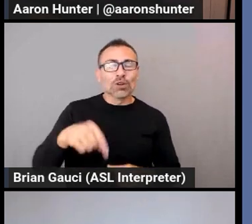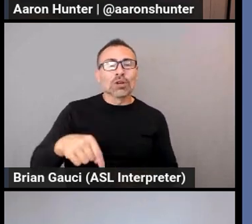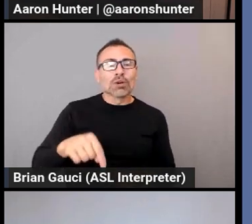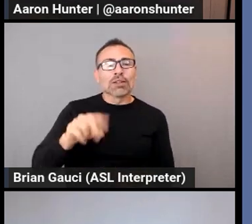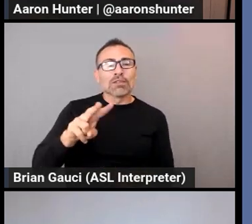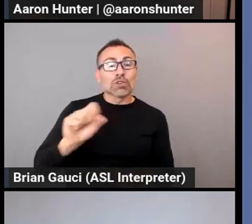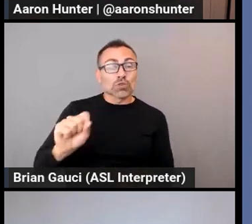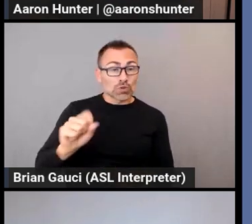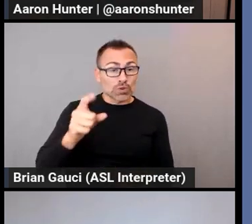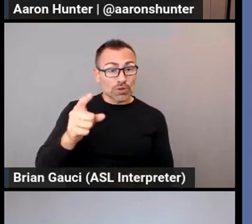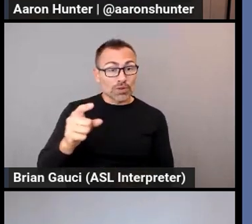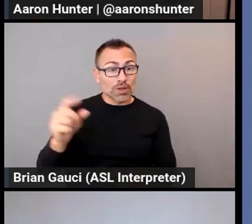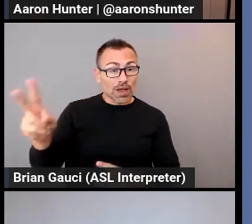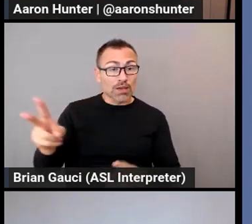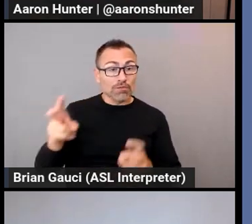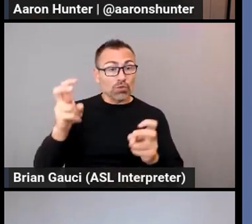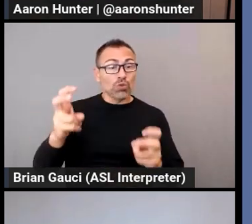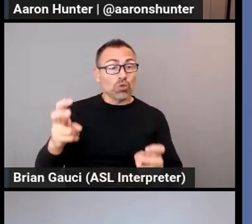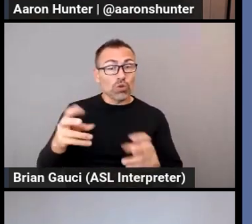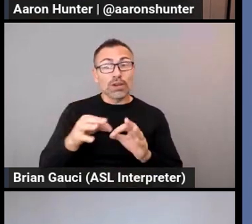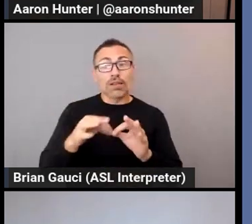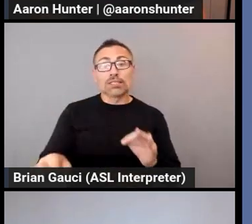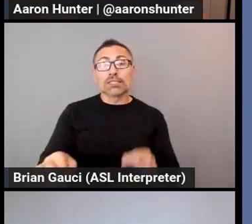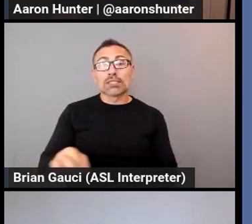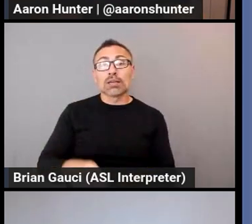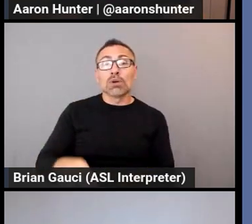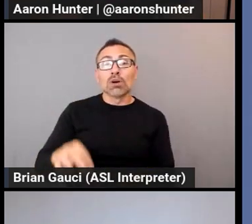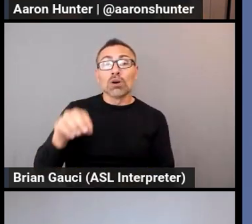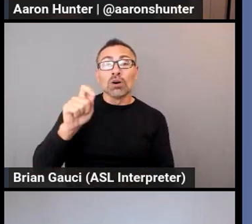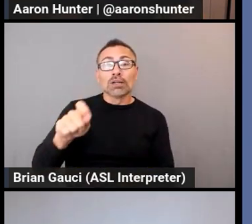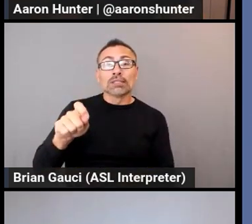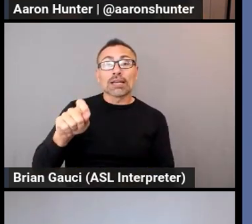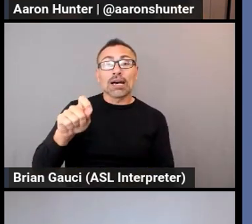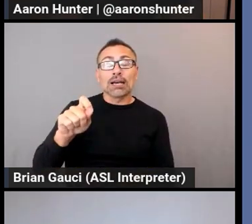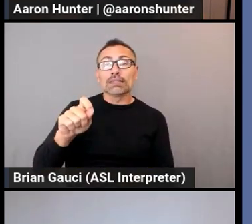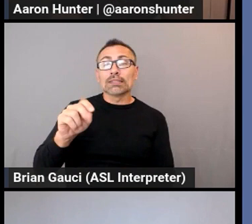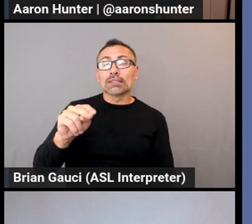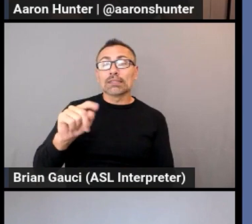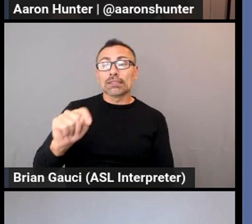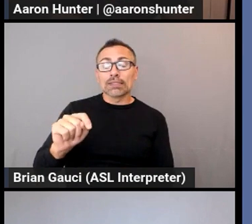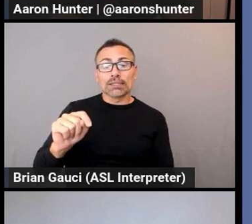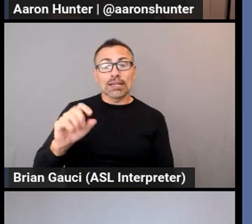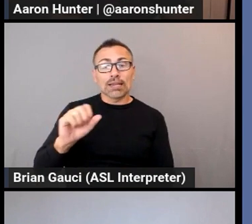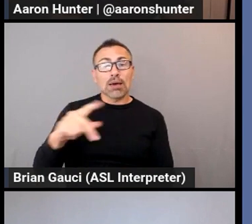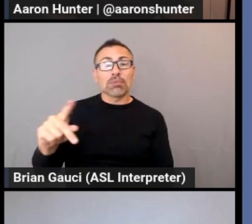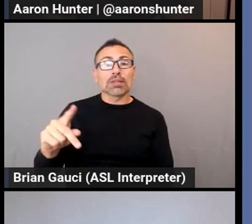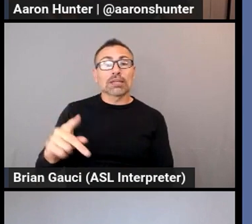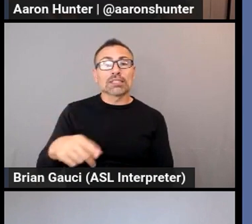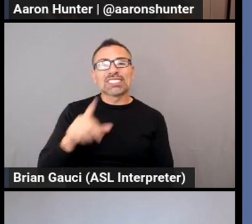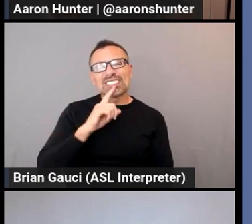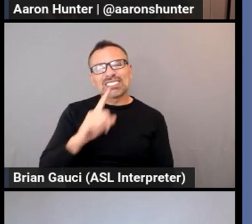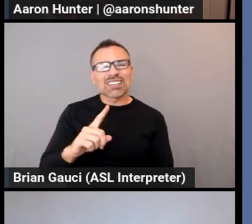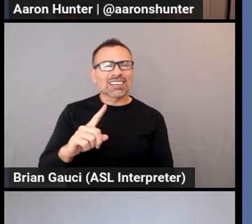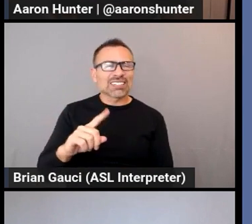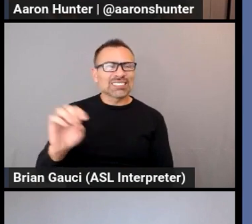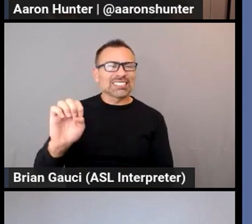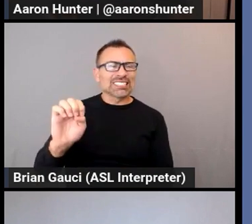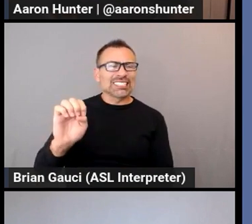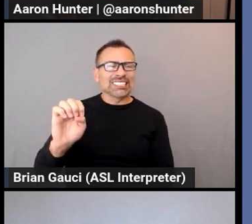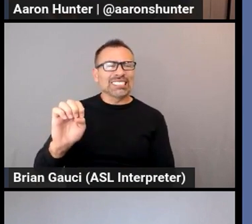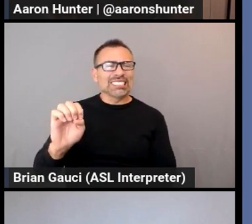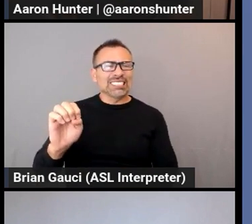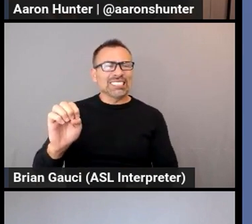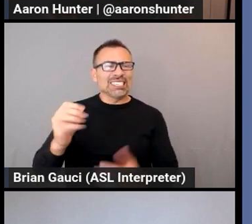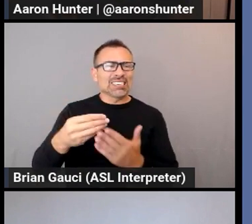I've loaded a simple commerce applications available on GitHub. You can kind of a basic e-commerce application. So this